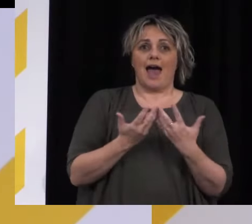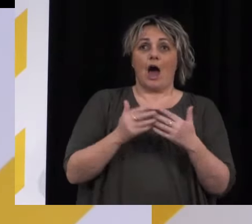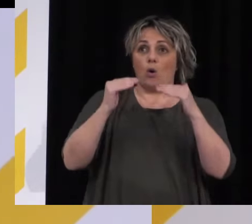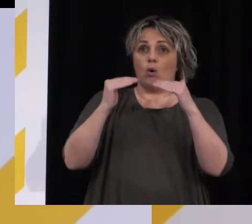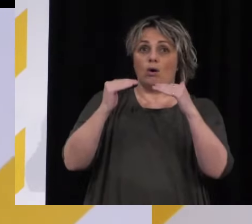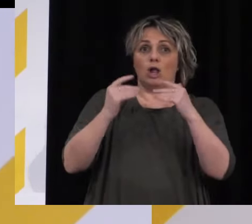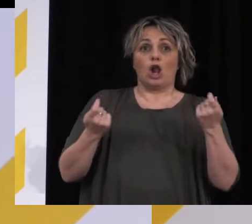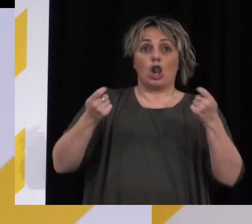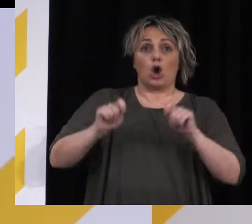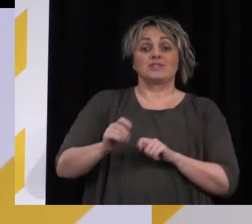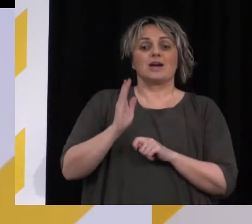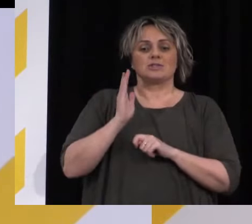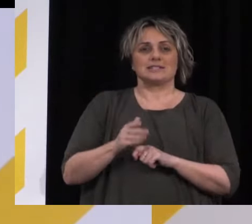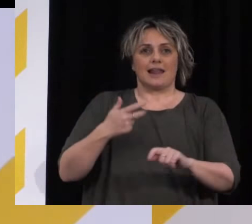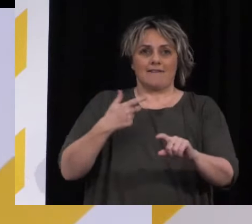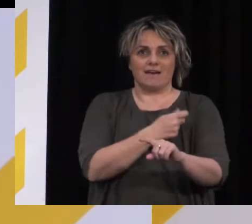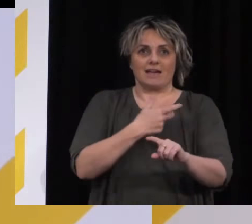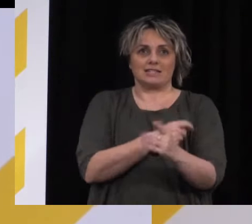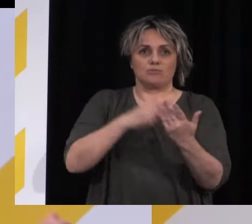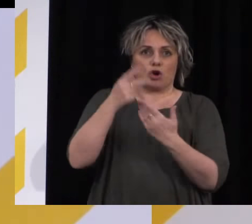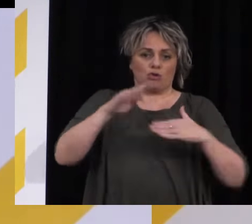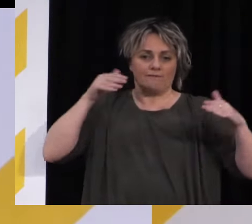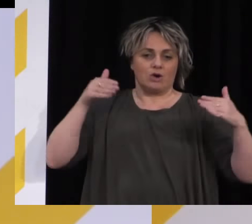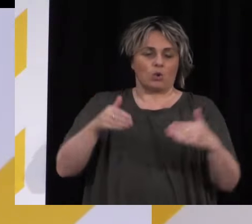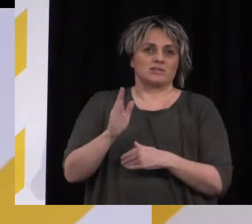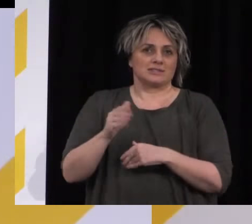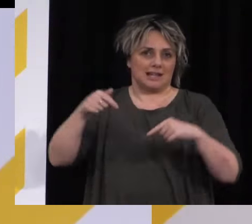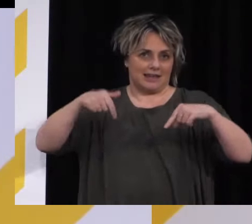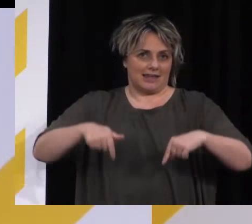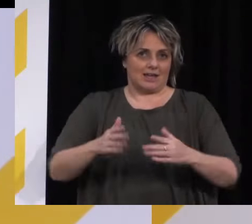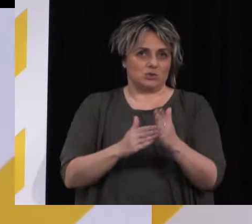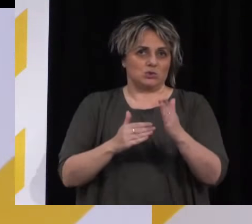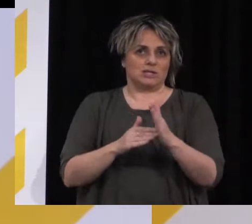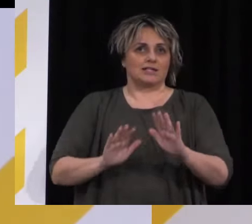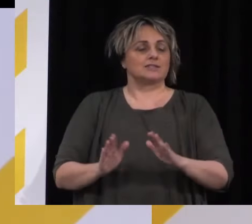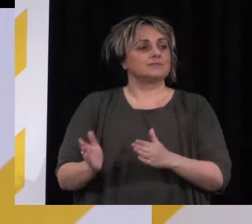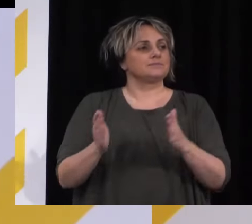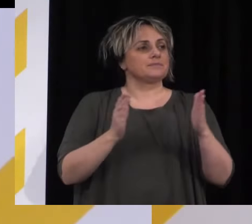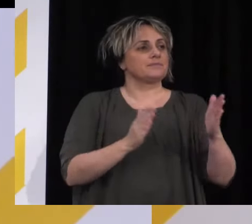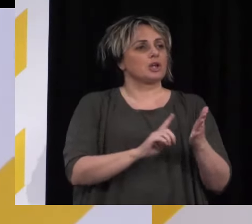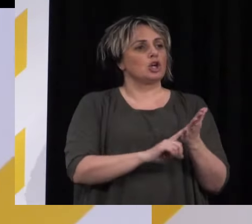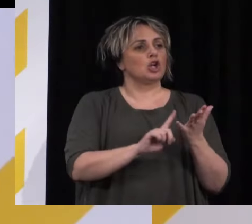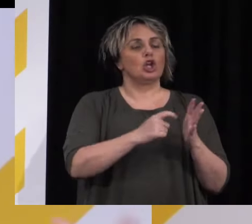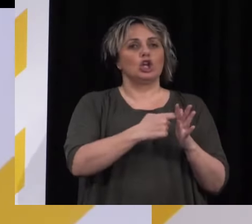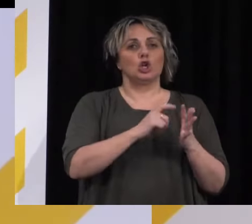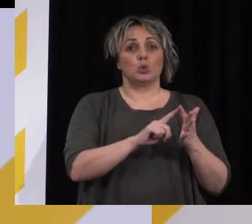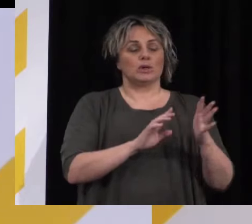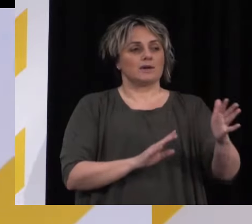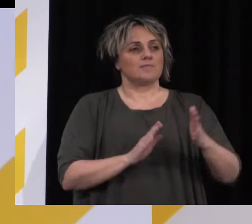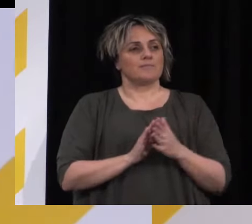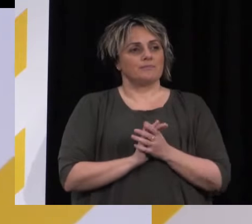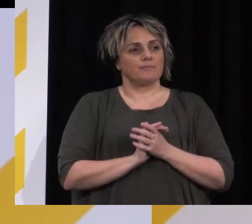reliant on vaccines. Yeah. I'll come, if you don't mind, I'll just pan across here. Luke, then Bernard. On Friday,